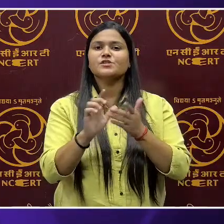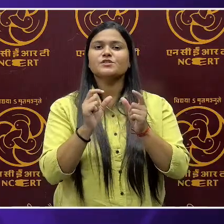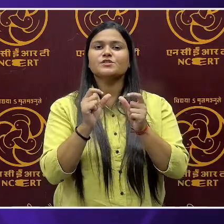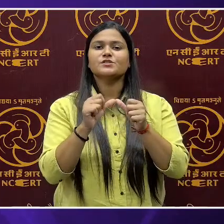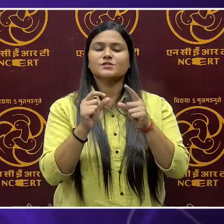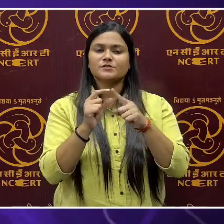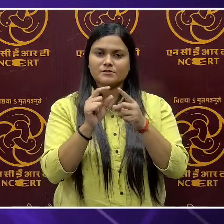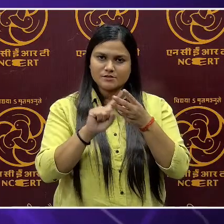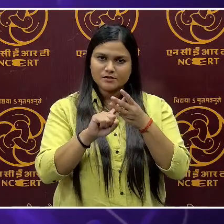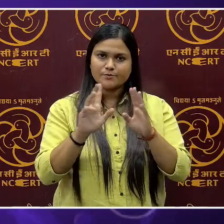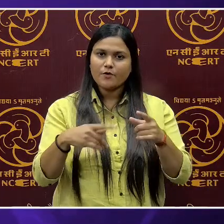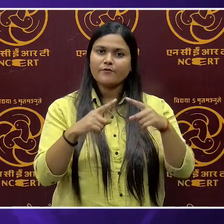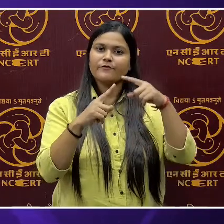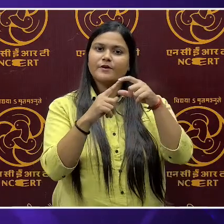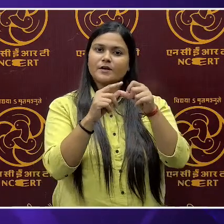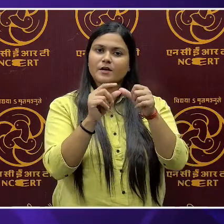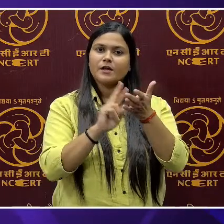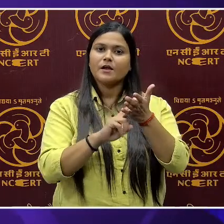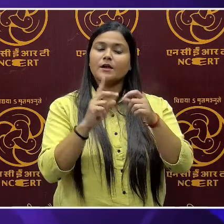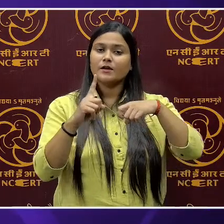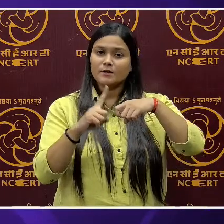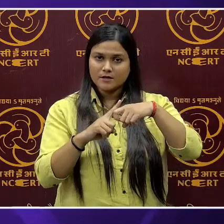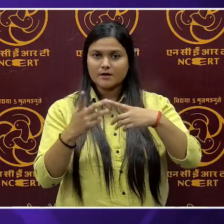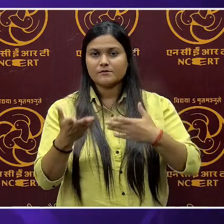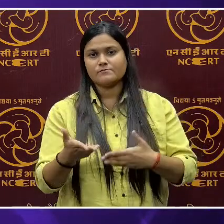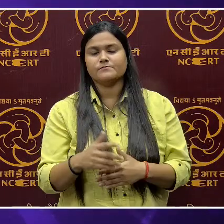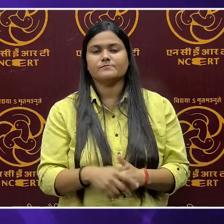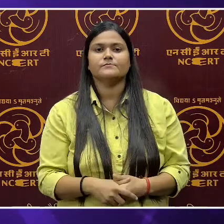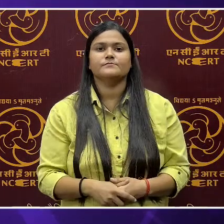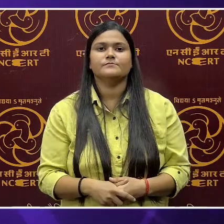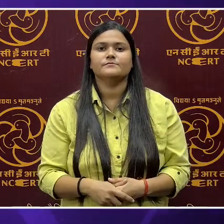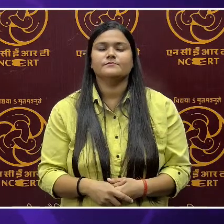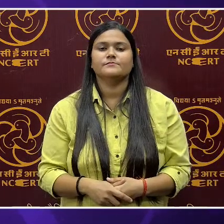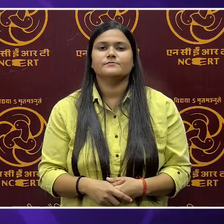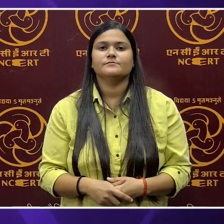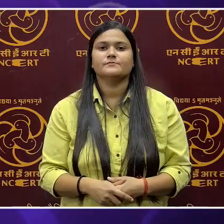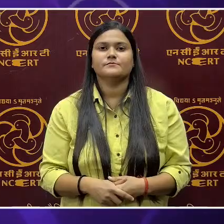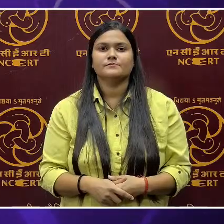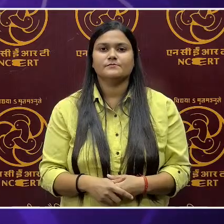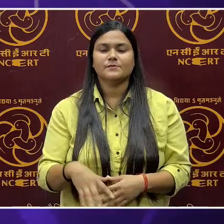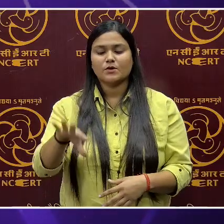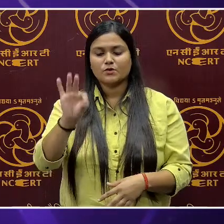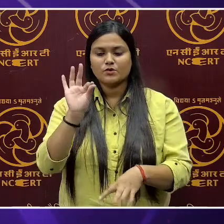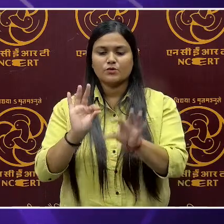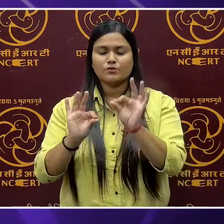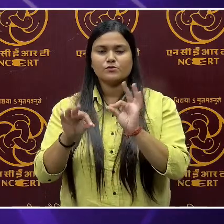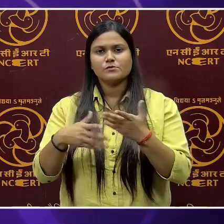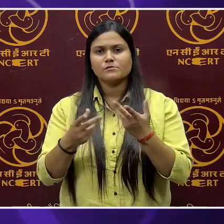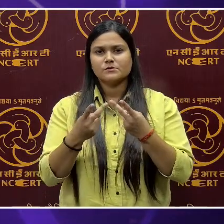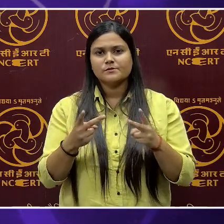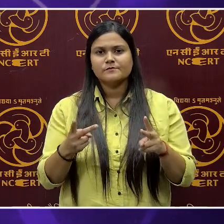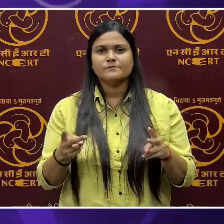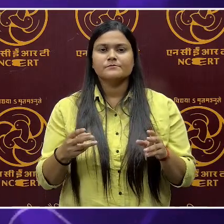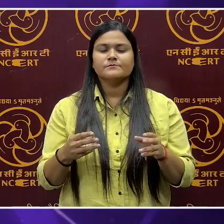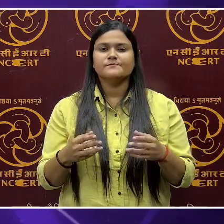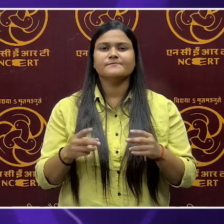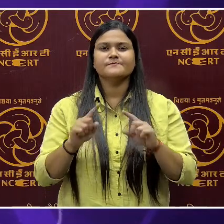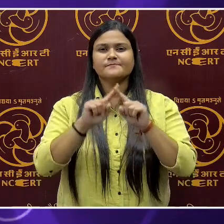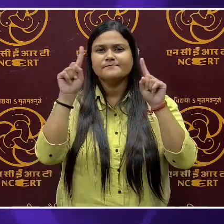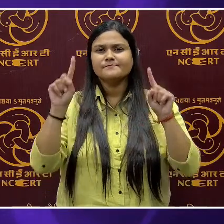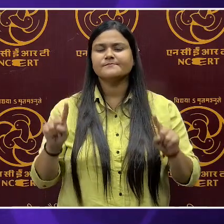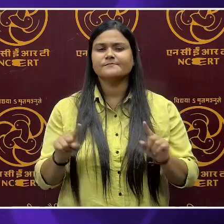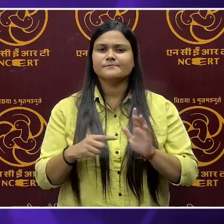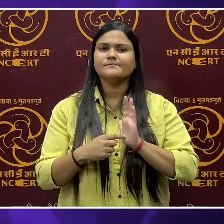or you know, our special children can be asked to choose a tank shape from the various pictures given, and they